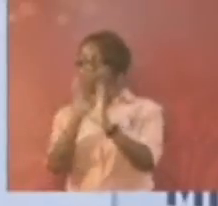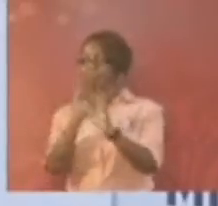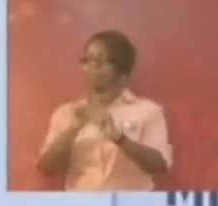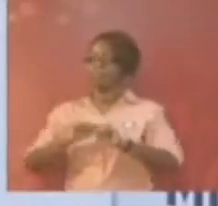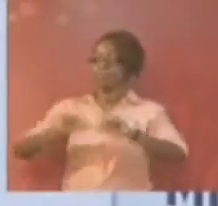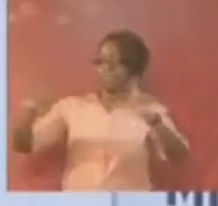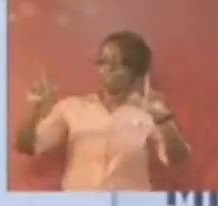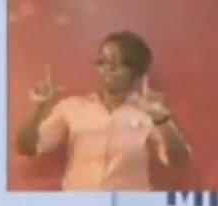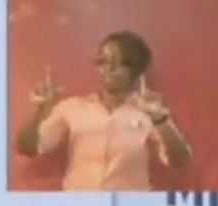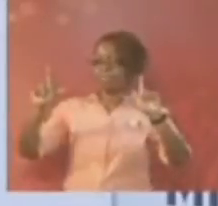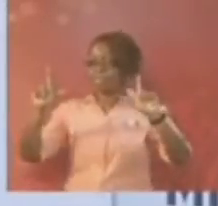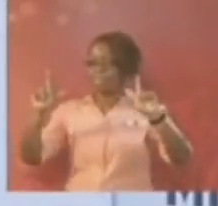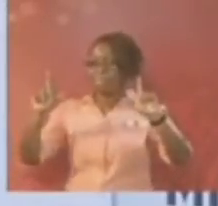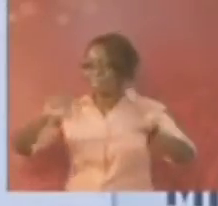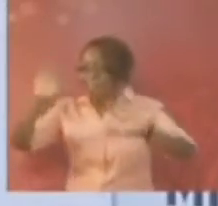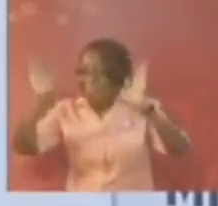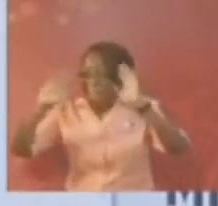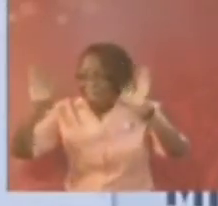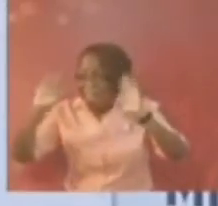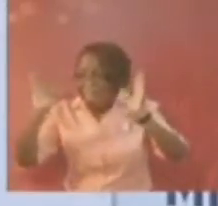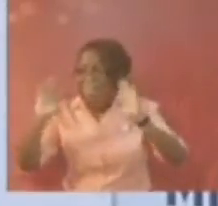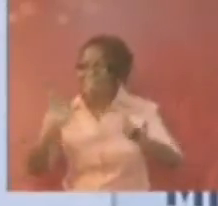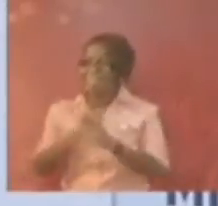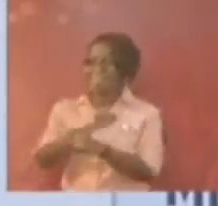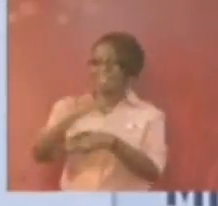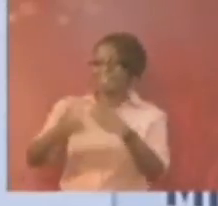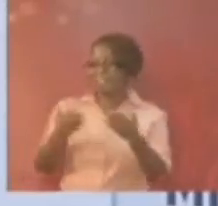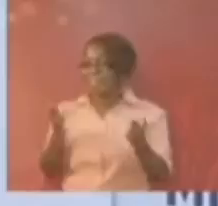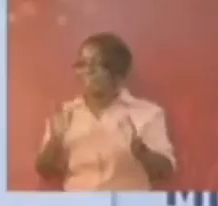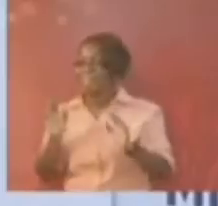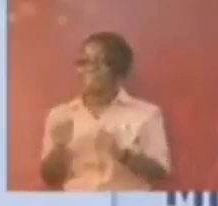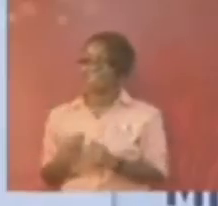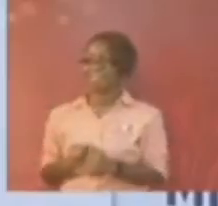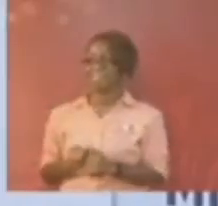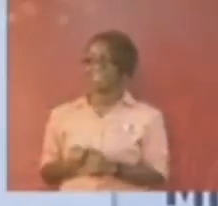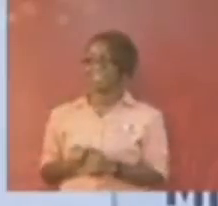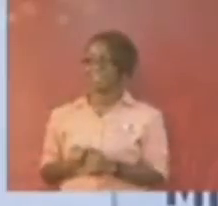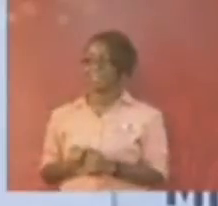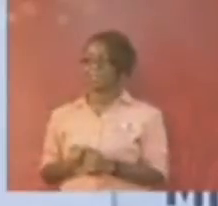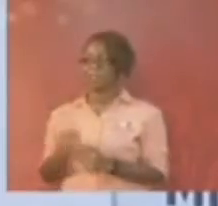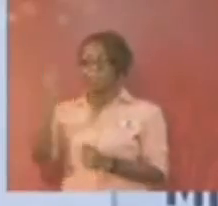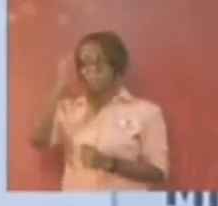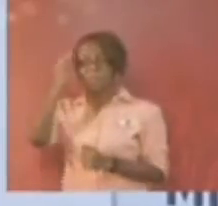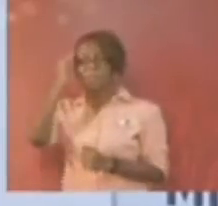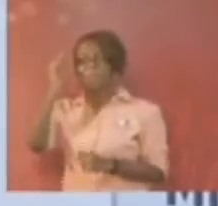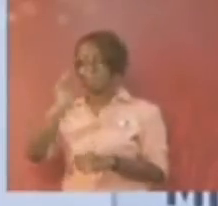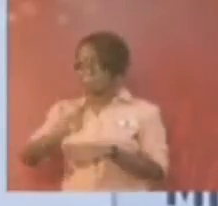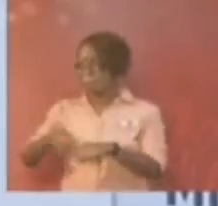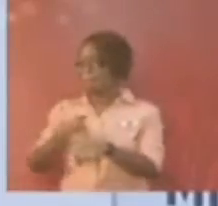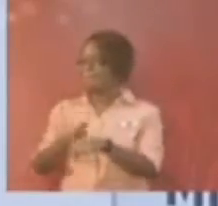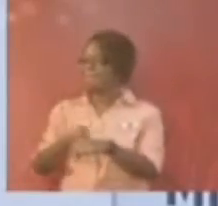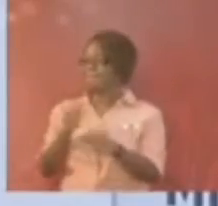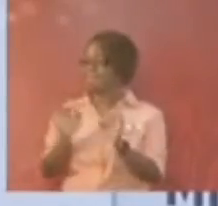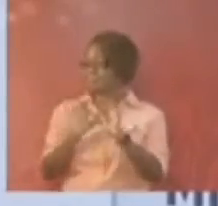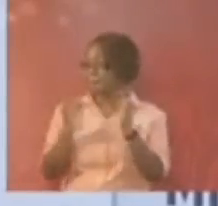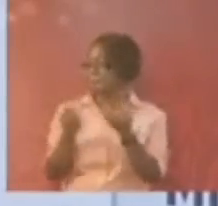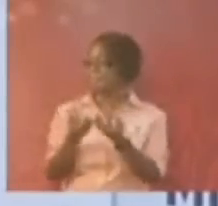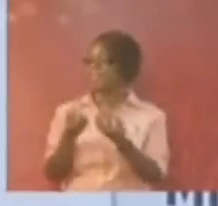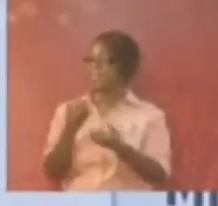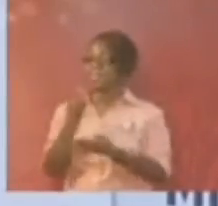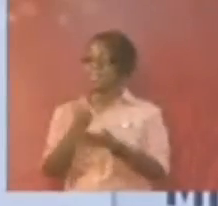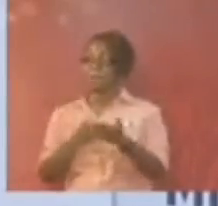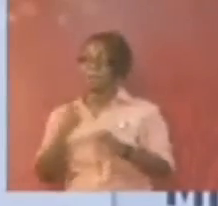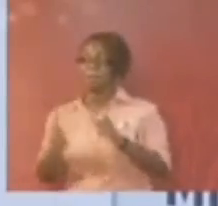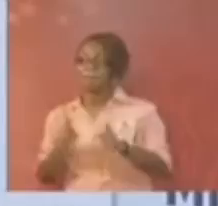the so-called COVID blessings, because maybe normally Christmas time it would be just certain people you would see, but now you could widen